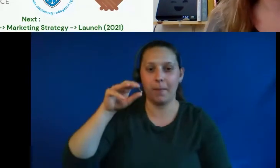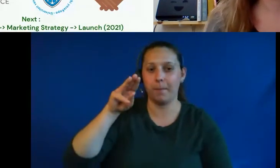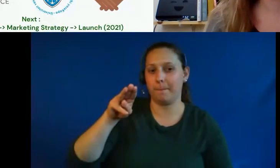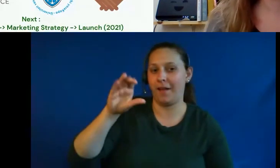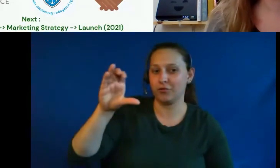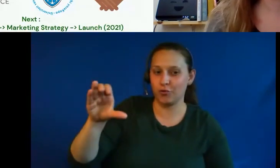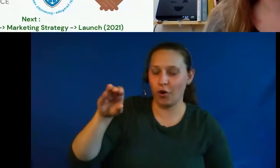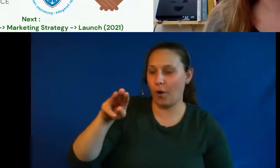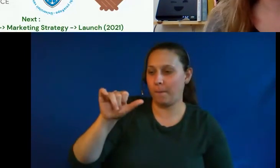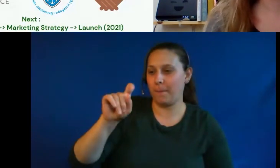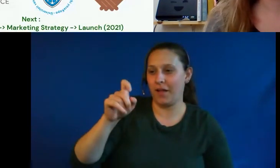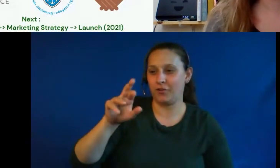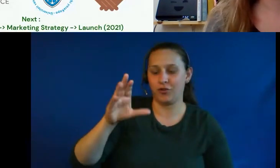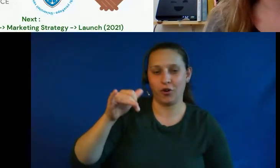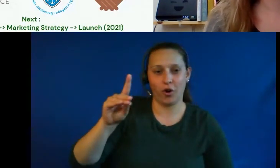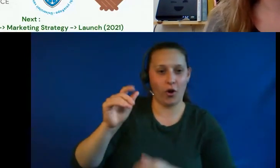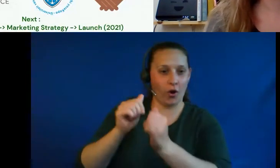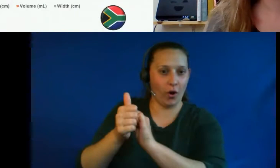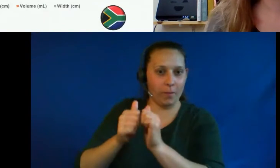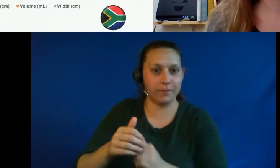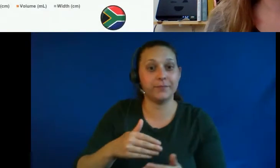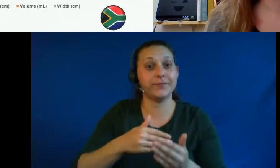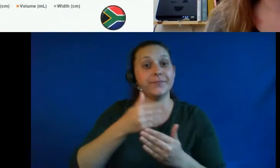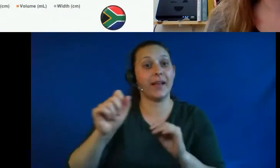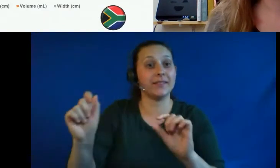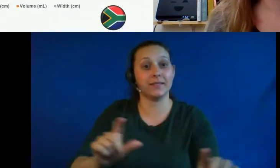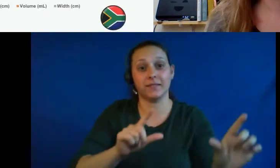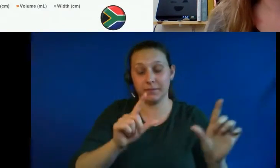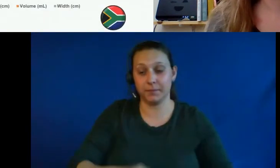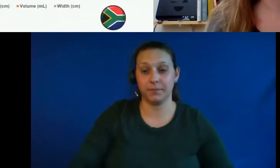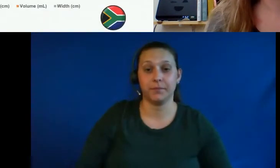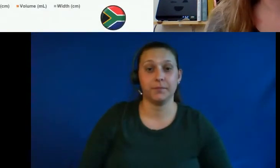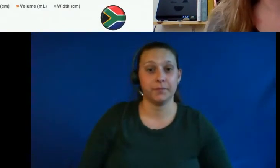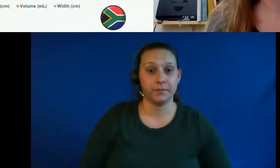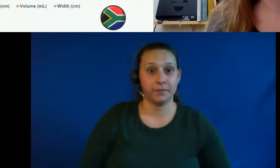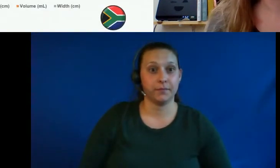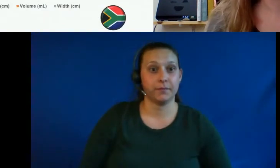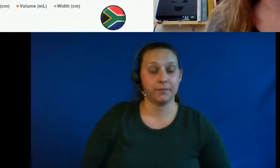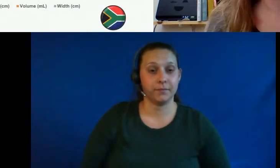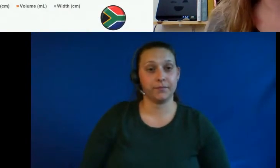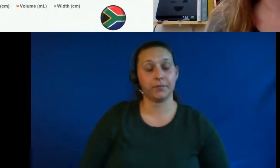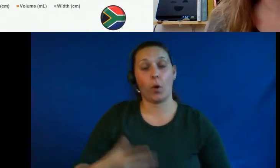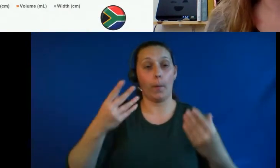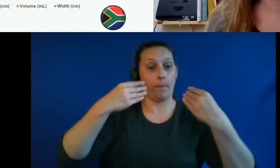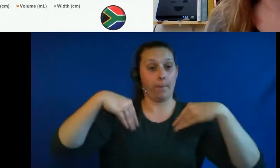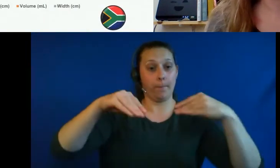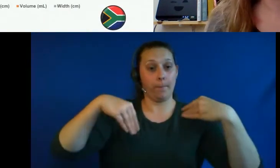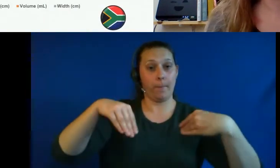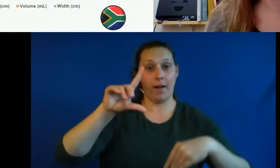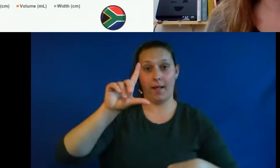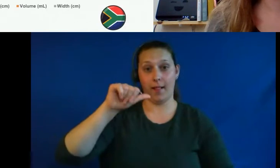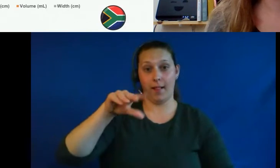to the finalist stage. Next slide, please. With regards to the market landscape, we